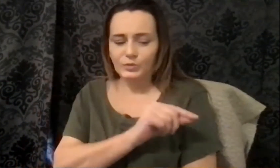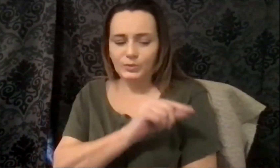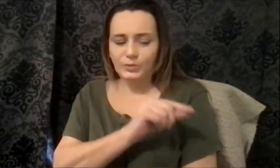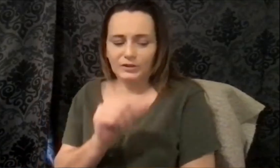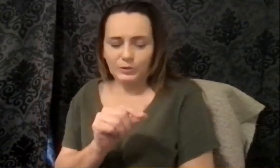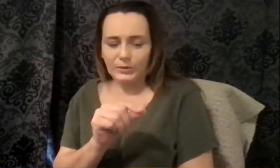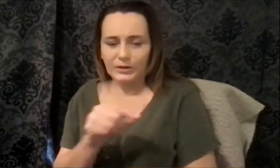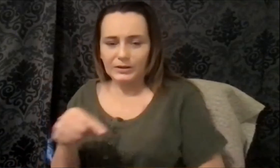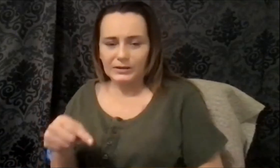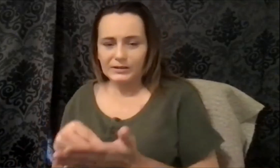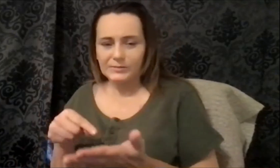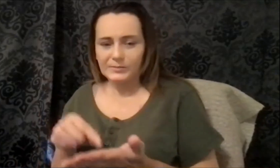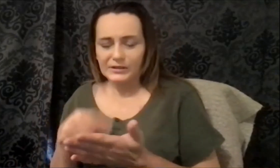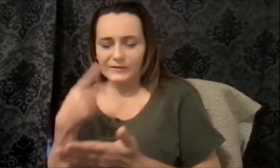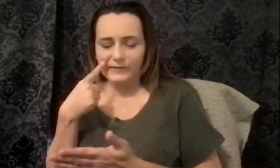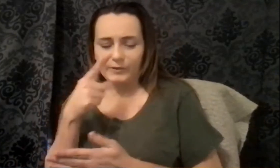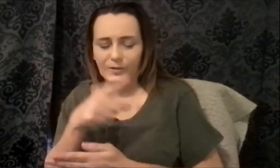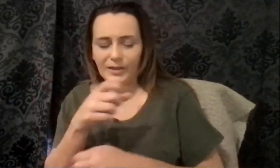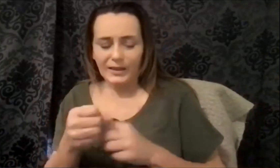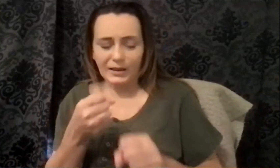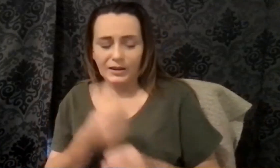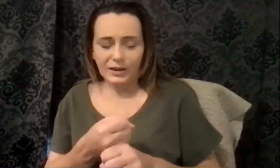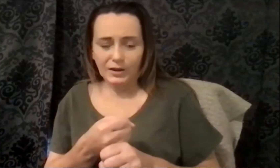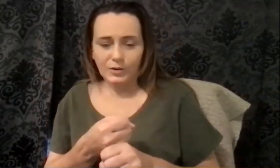2020 fiscal year were